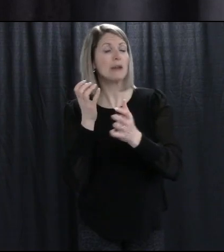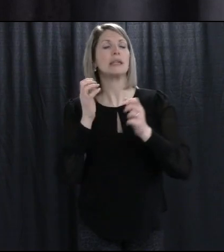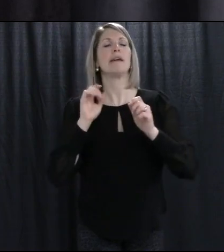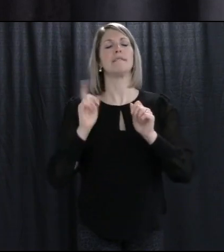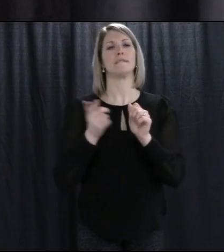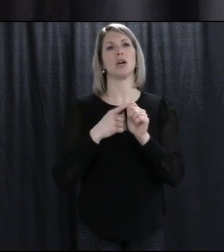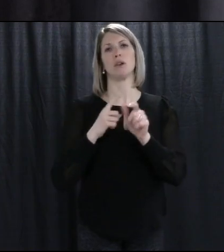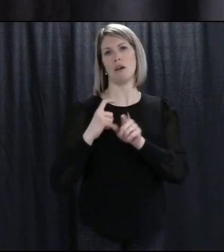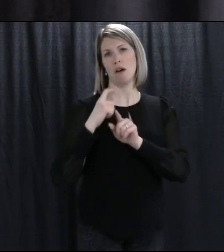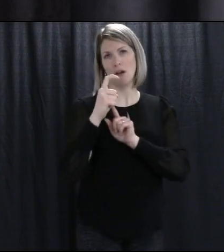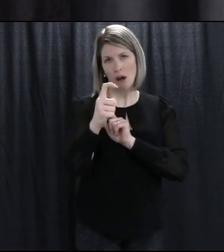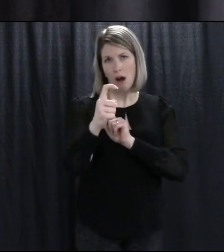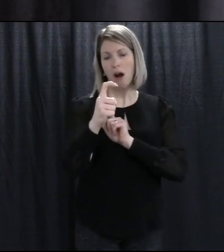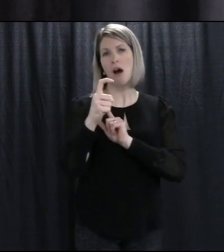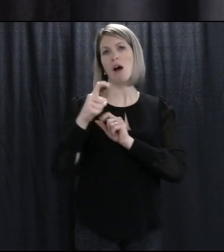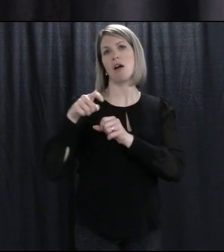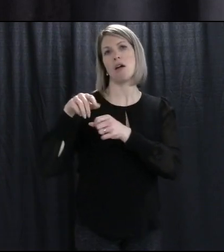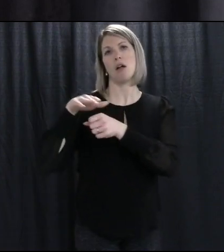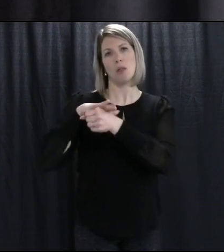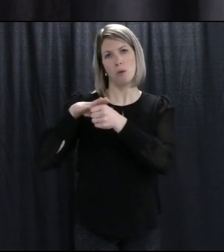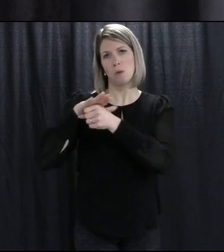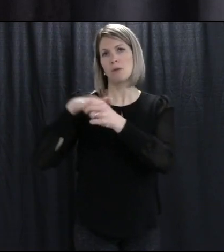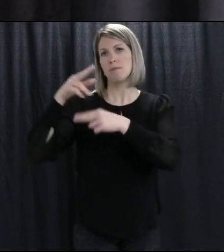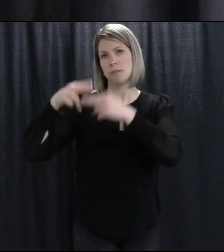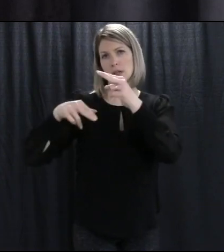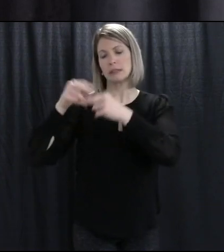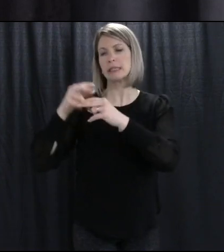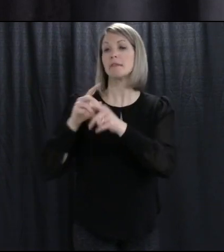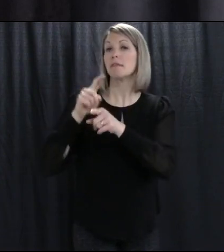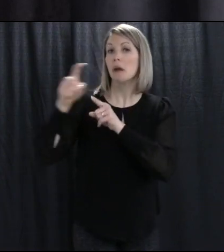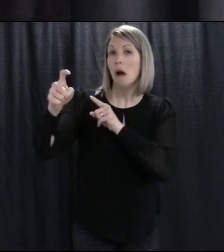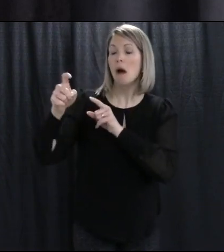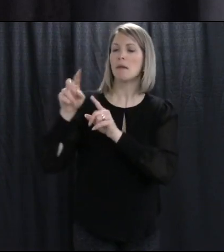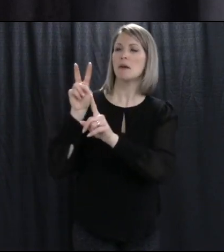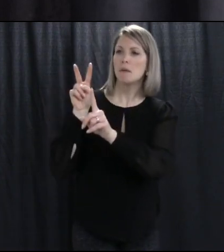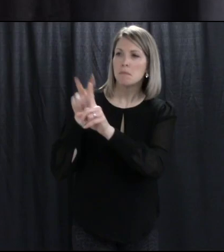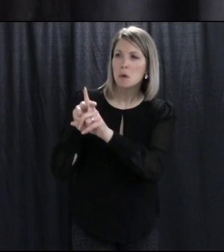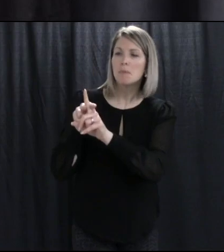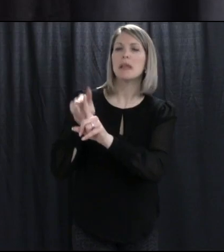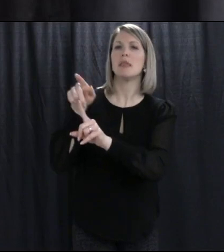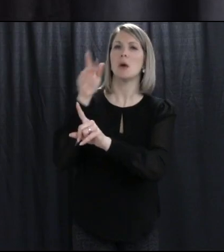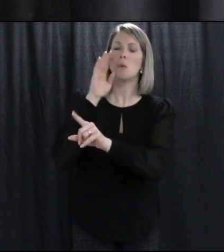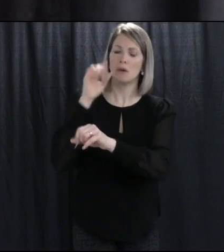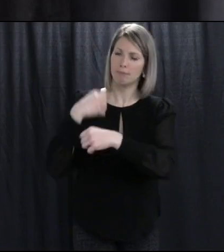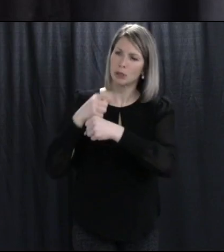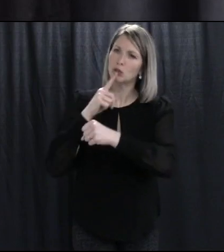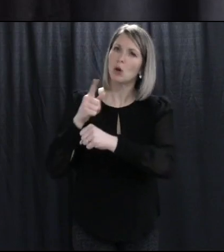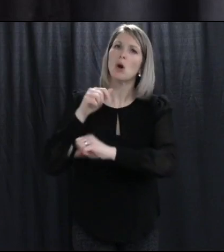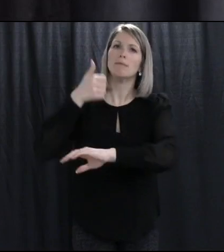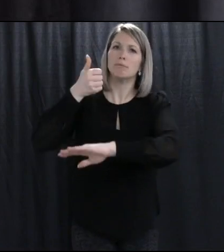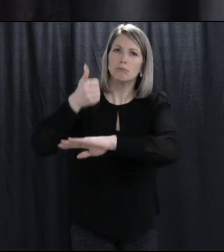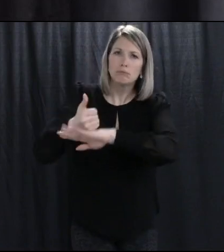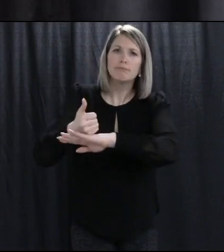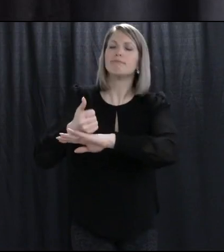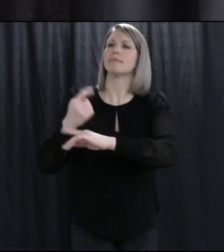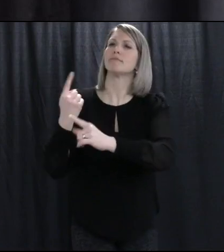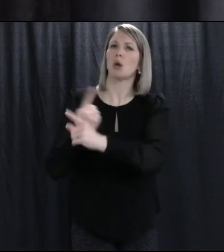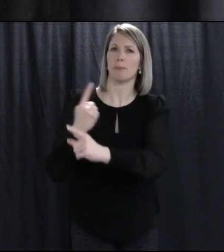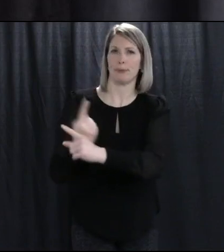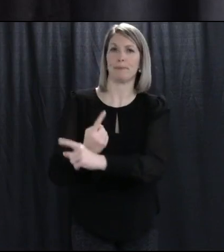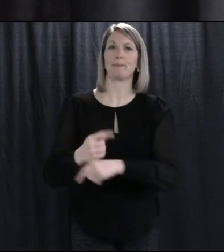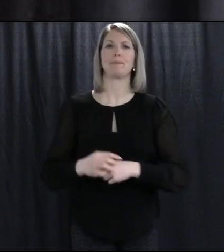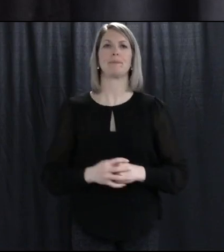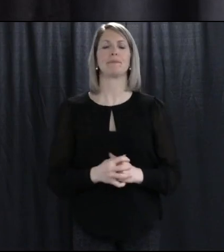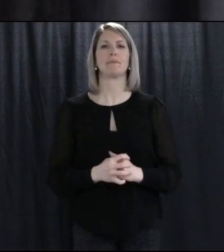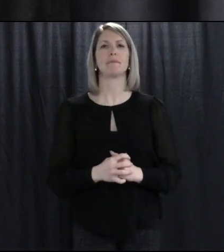and we will ensure, in conjunction with CBS, that the appropriate protection and social distancing occurs. We